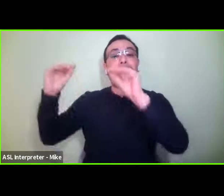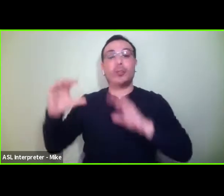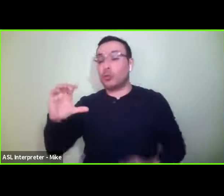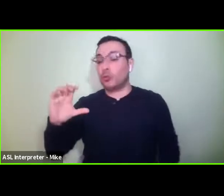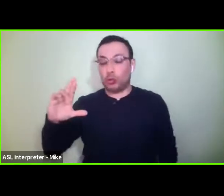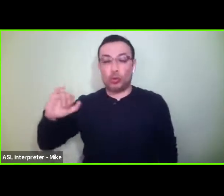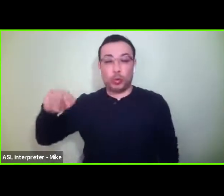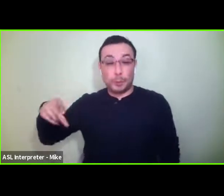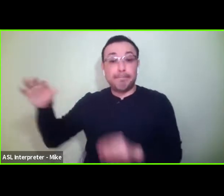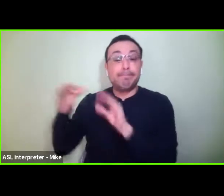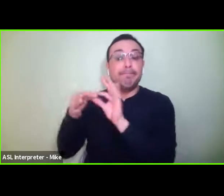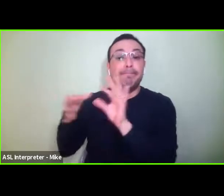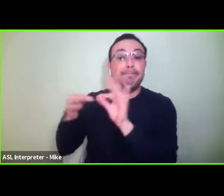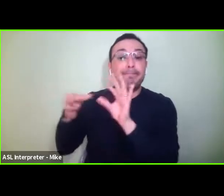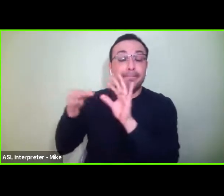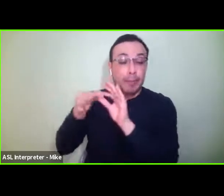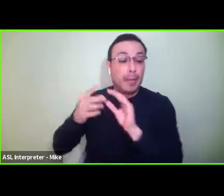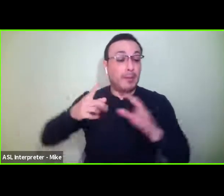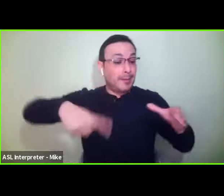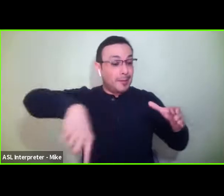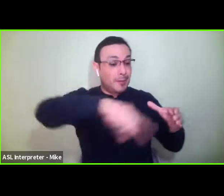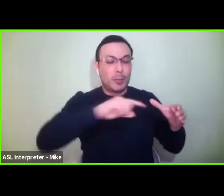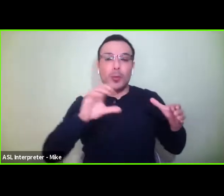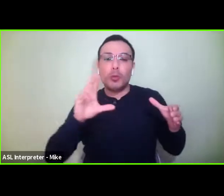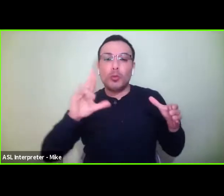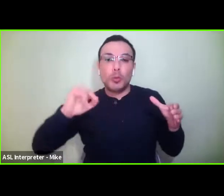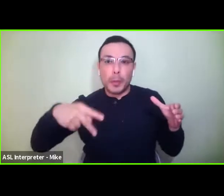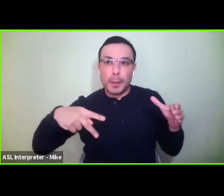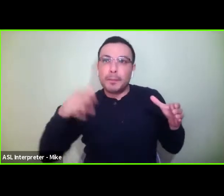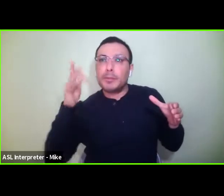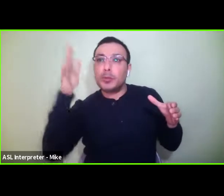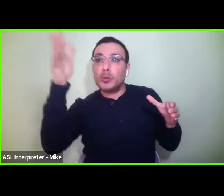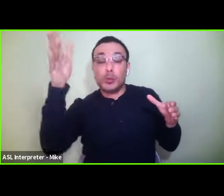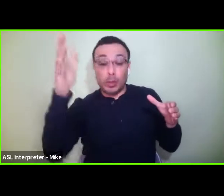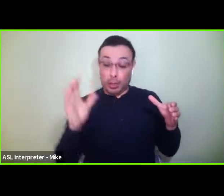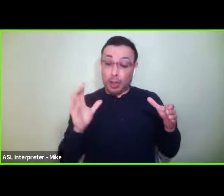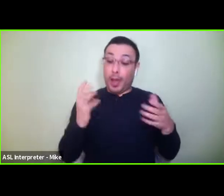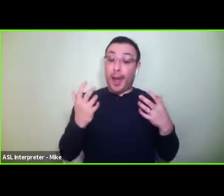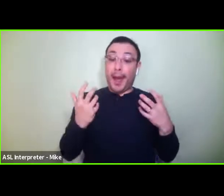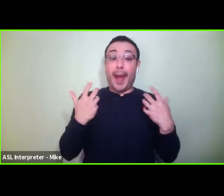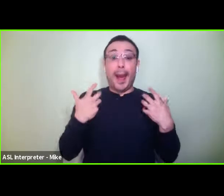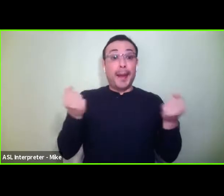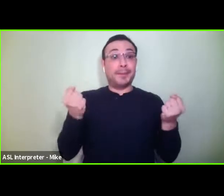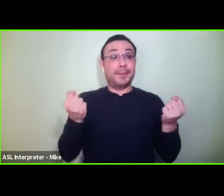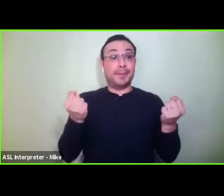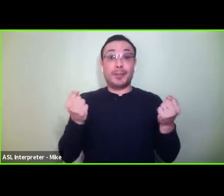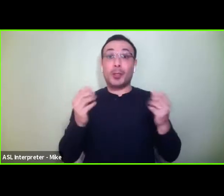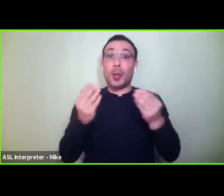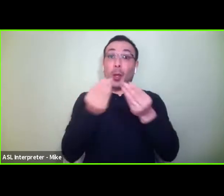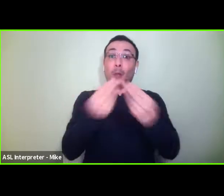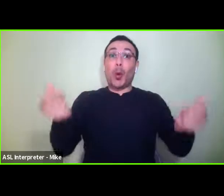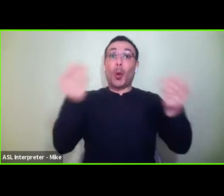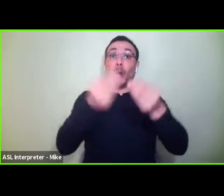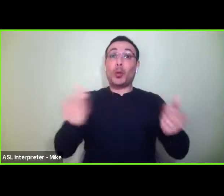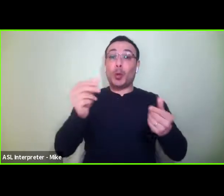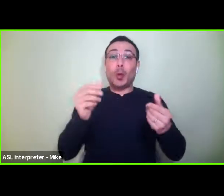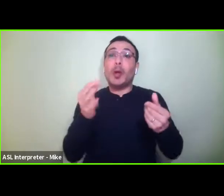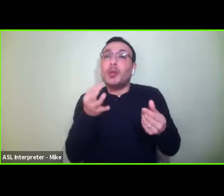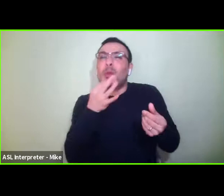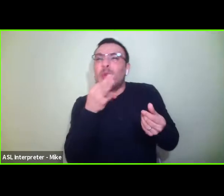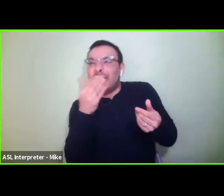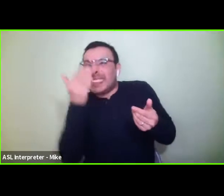of Crip futurities, that the cure is always presented as being just over the hill.